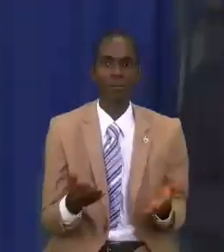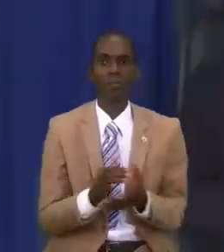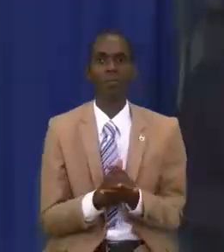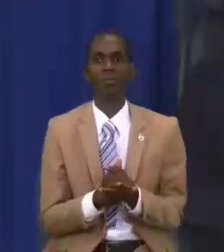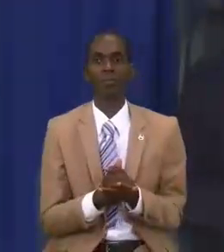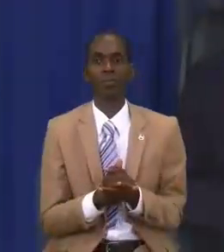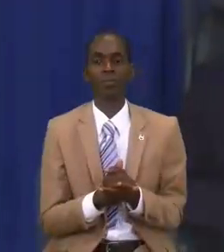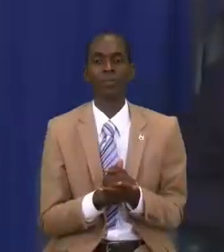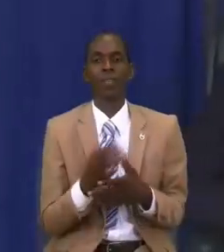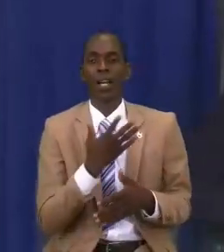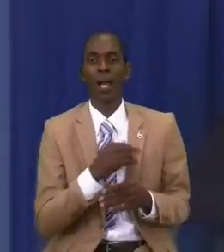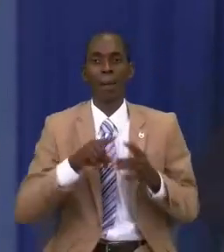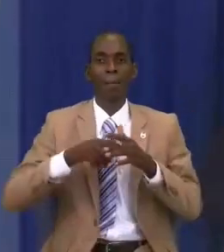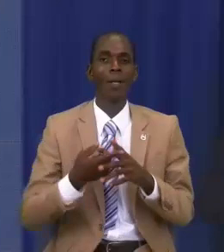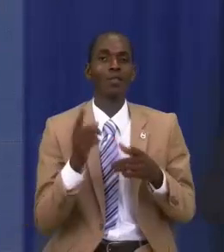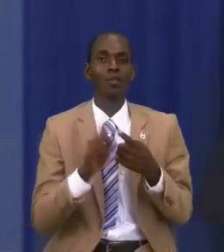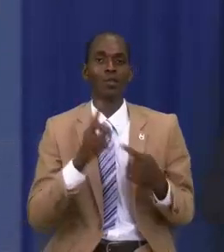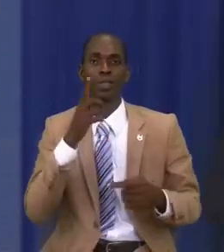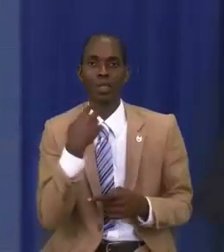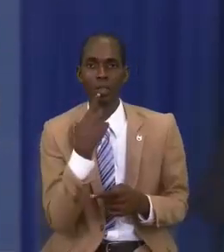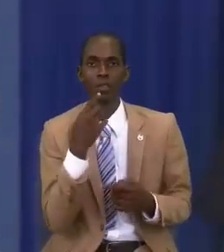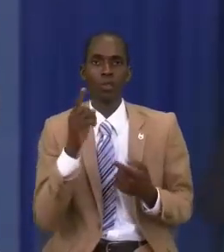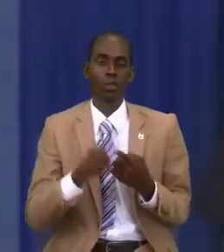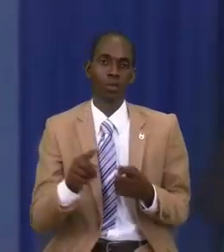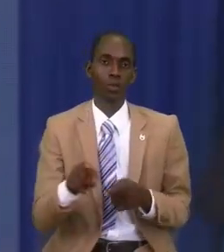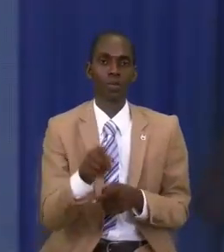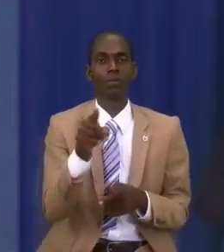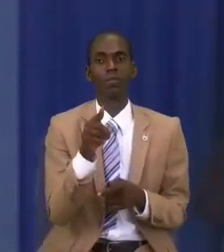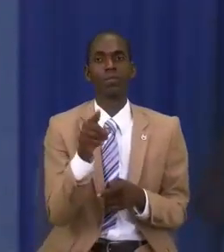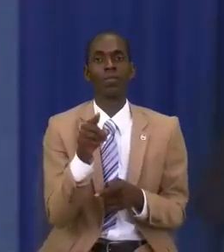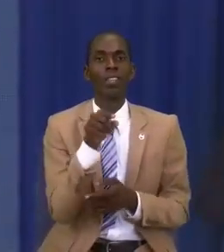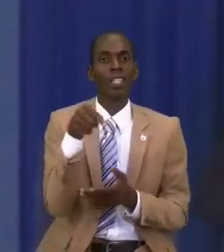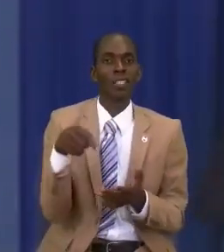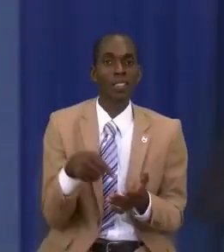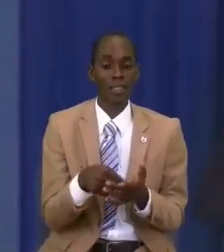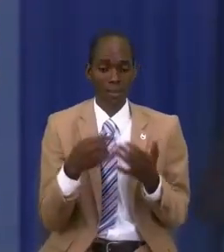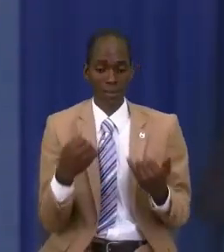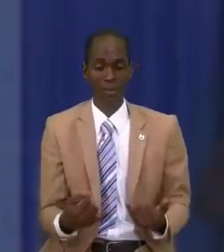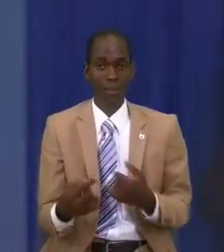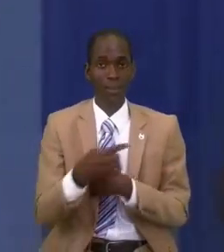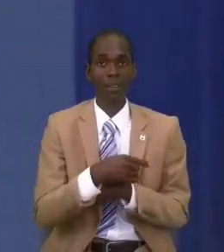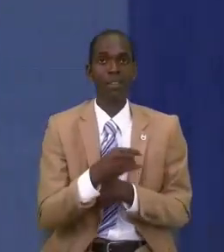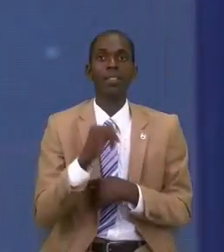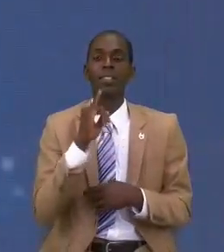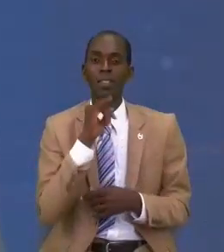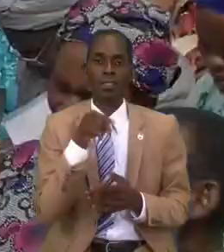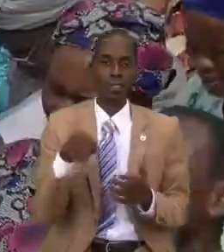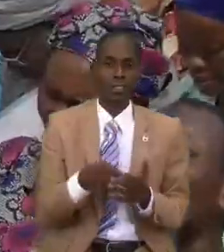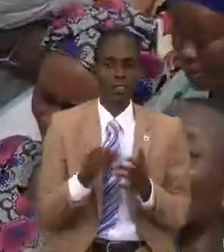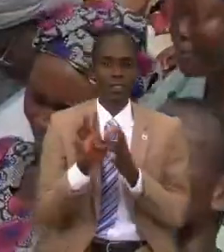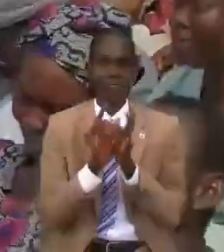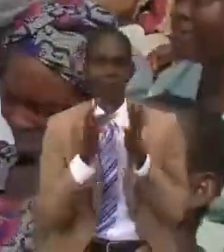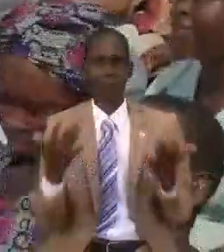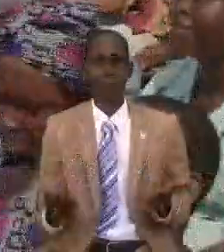unto them, this day is this scripture fulfilled in your eyes. Amen.